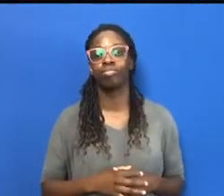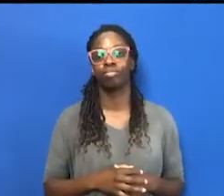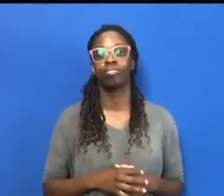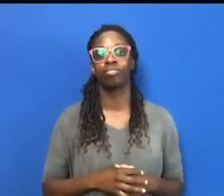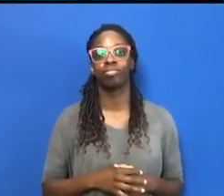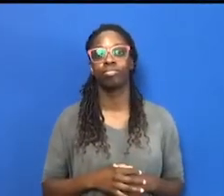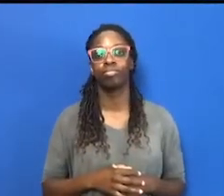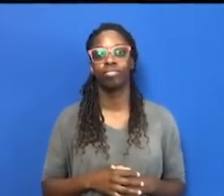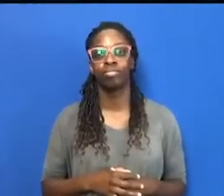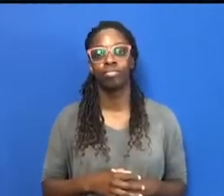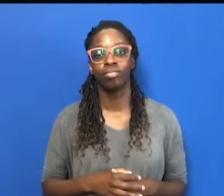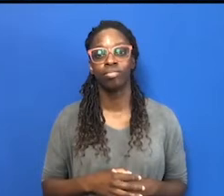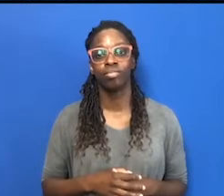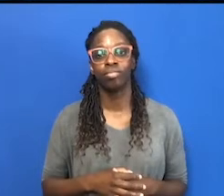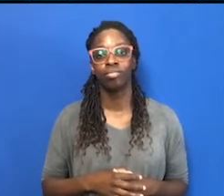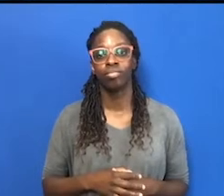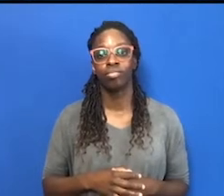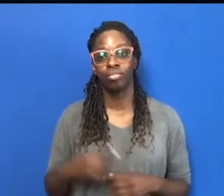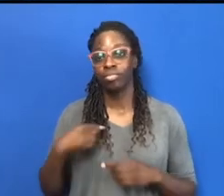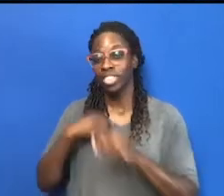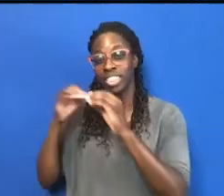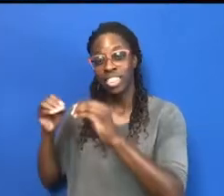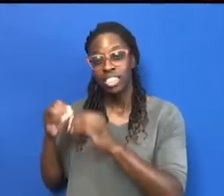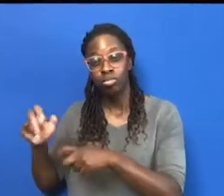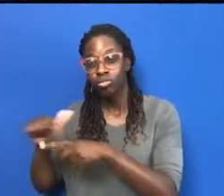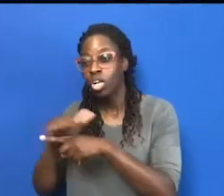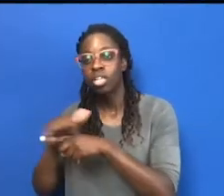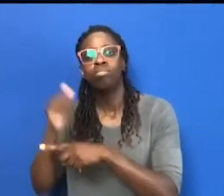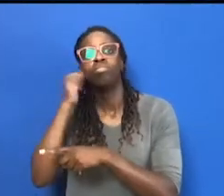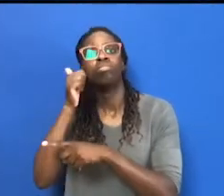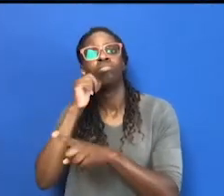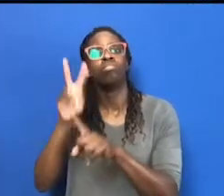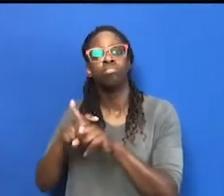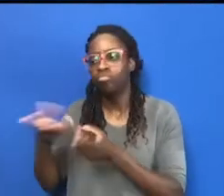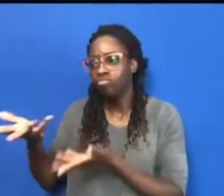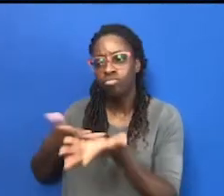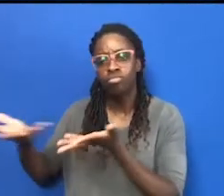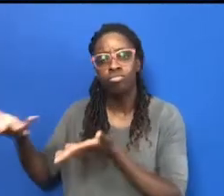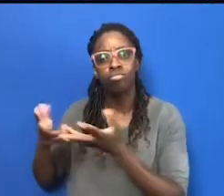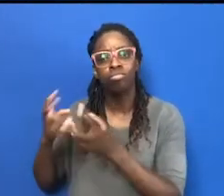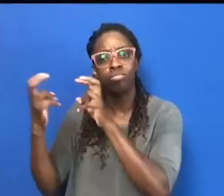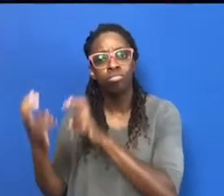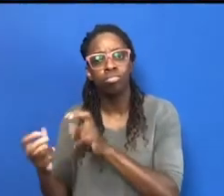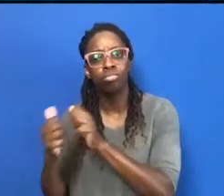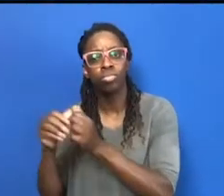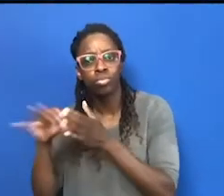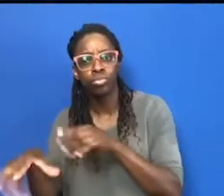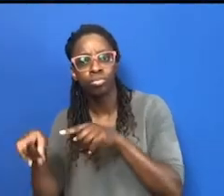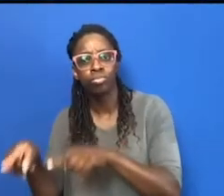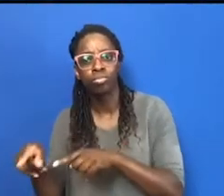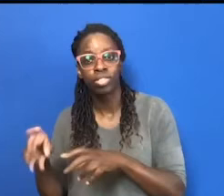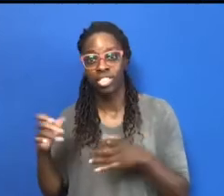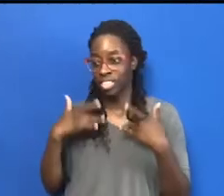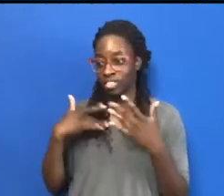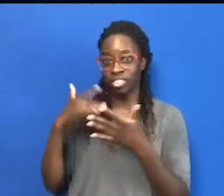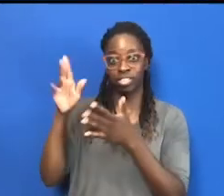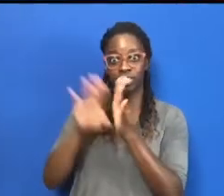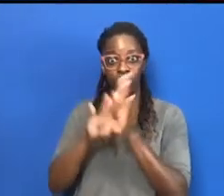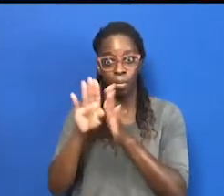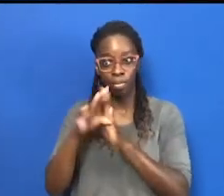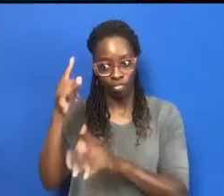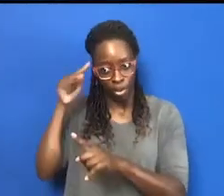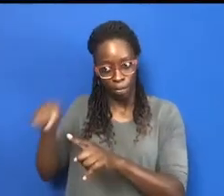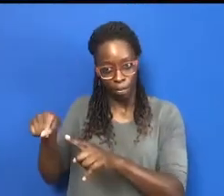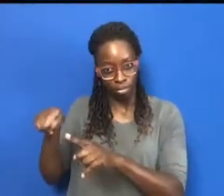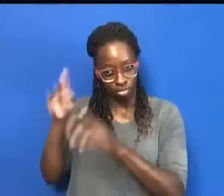includes interactions, everyday things and specific activities, intentional activities, and they can